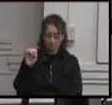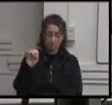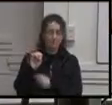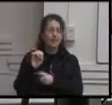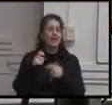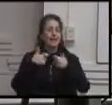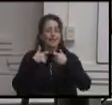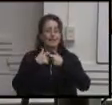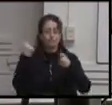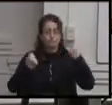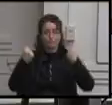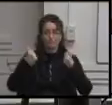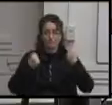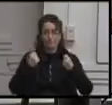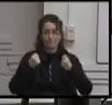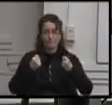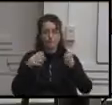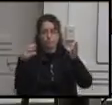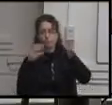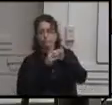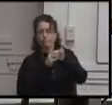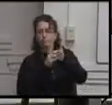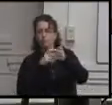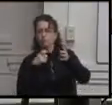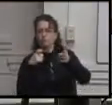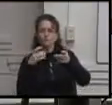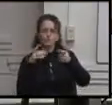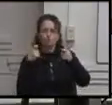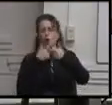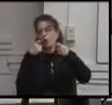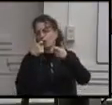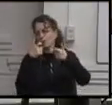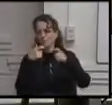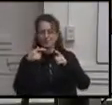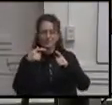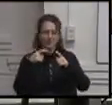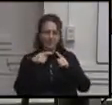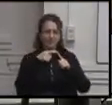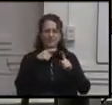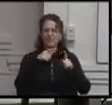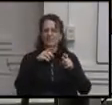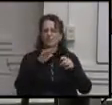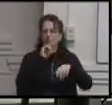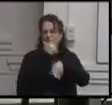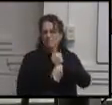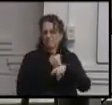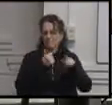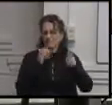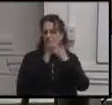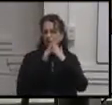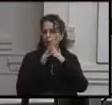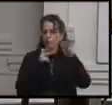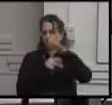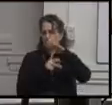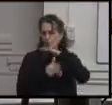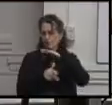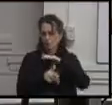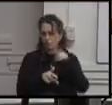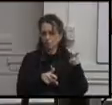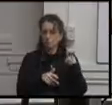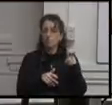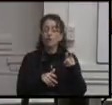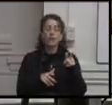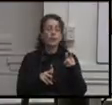town parking garage. Since August 15th, they have provided approximately 1,800